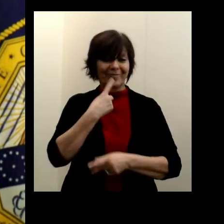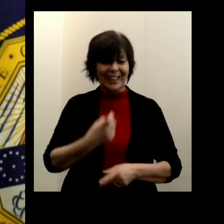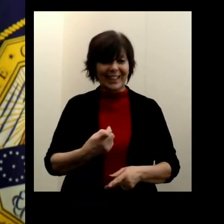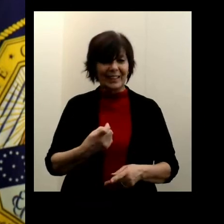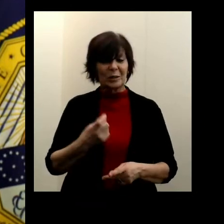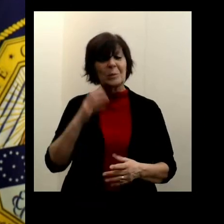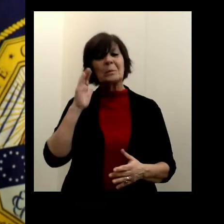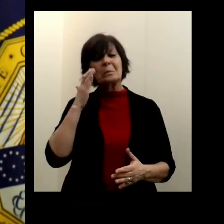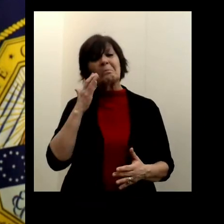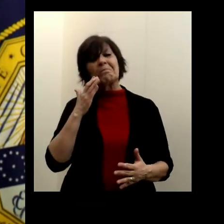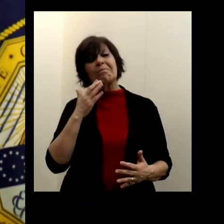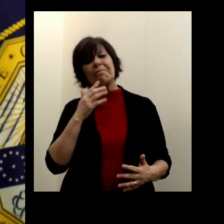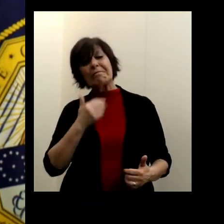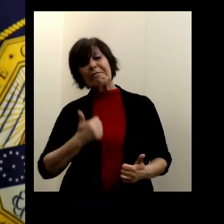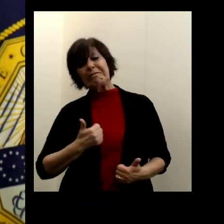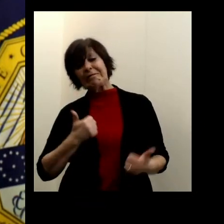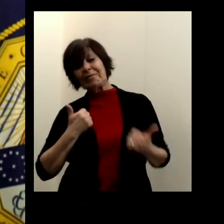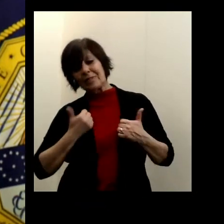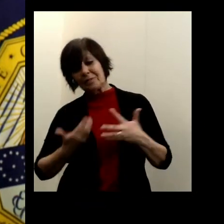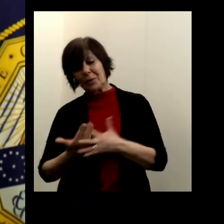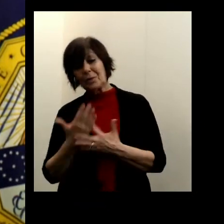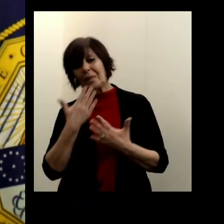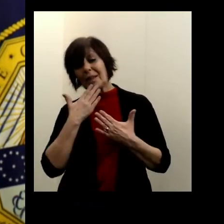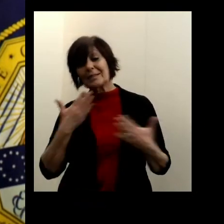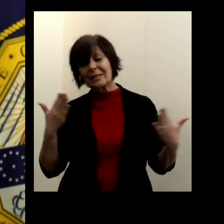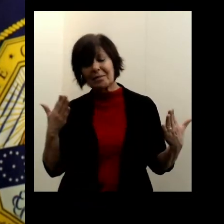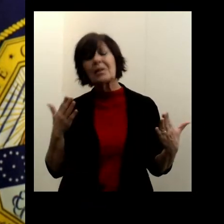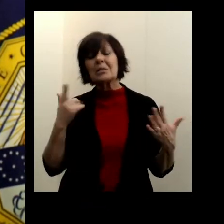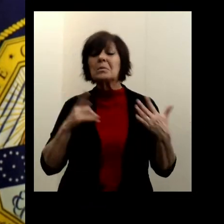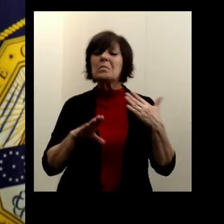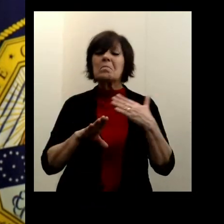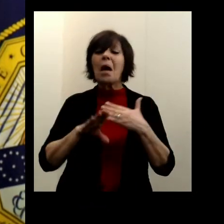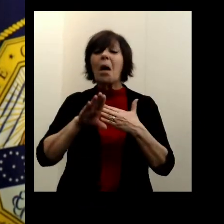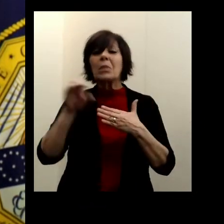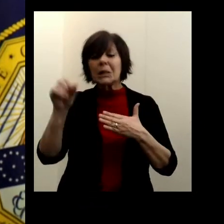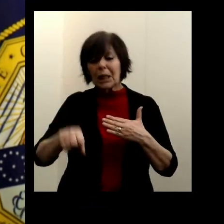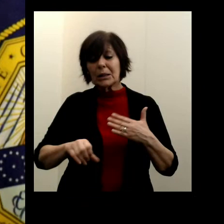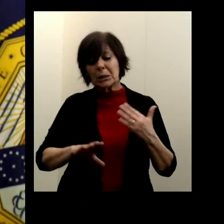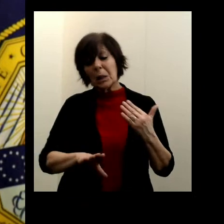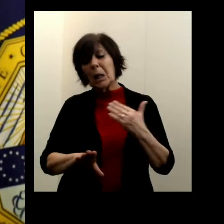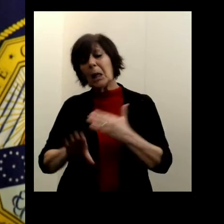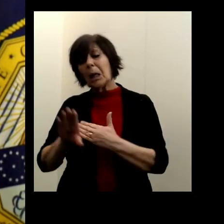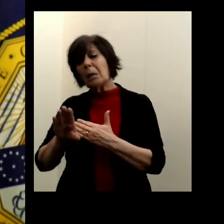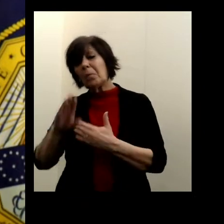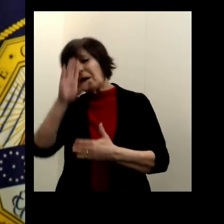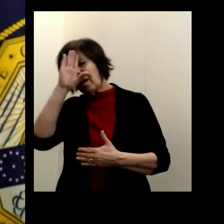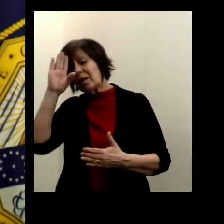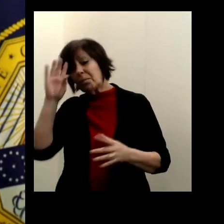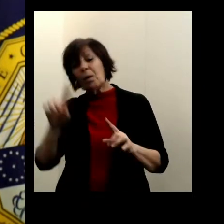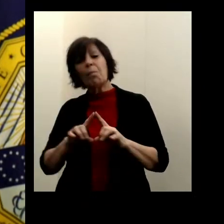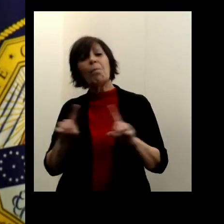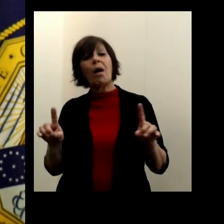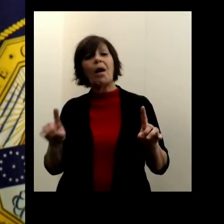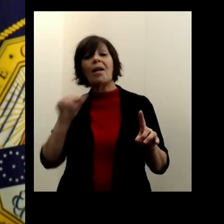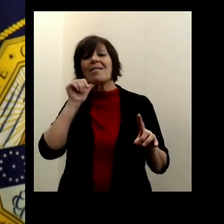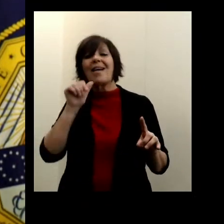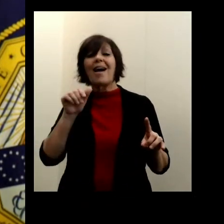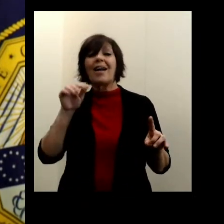survived the Thanksgiving surge. There was an increase in cases. There was an increase in hospitalizations, but not to the rate that we've